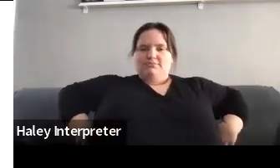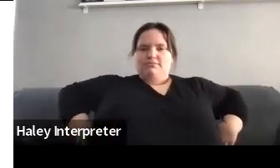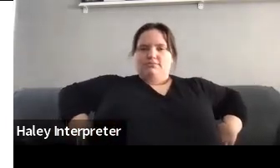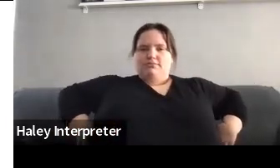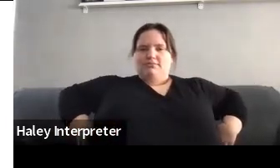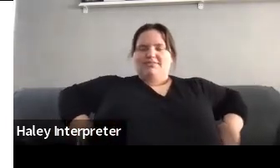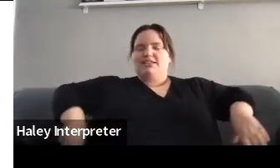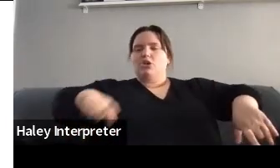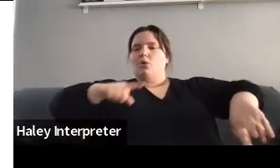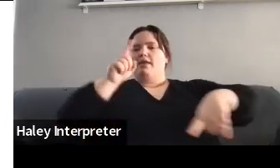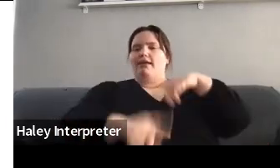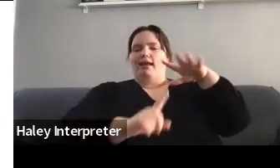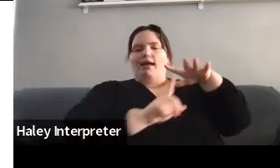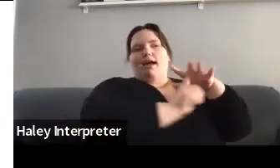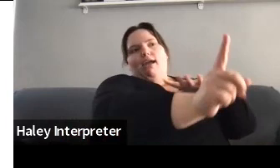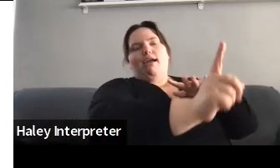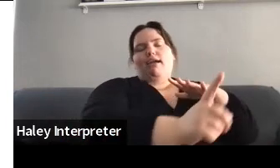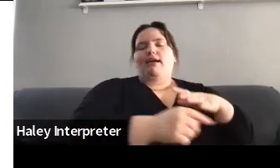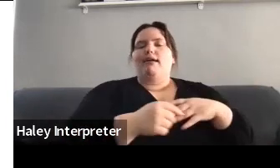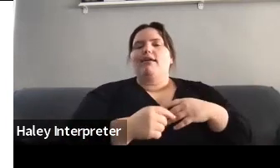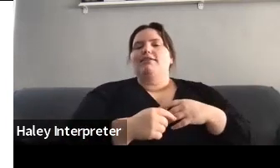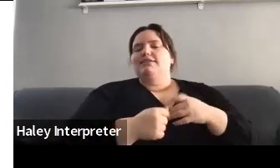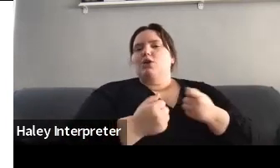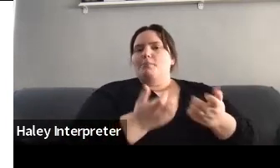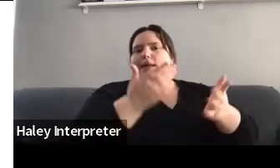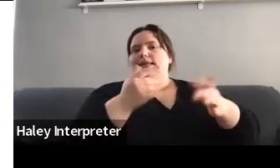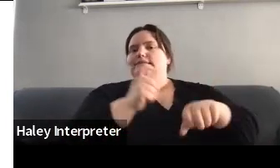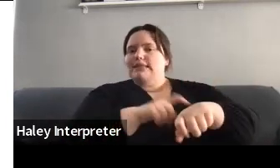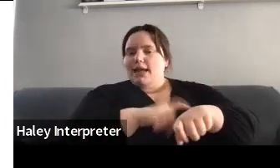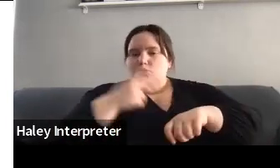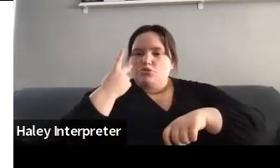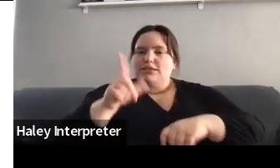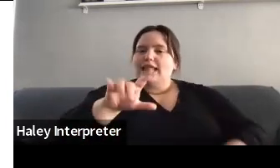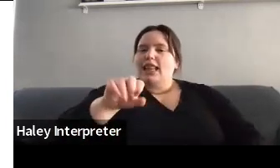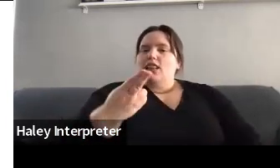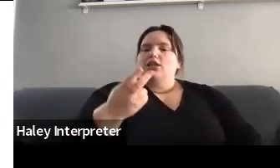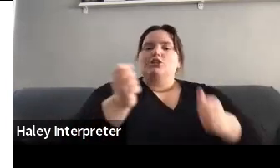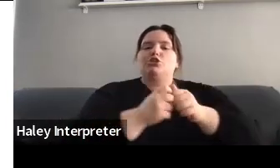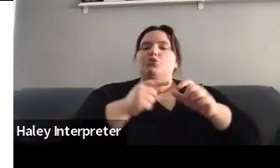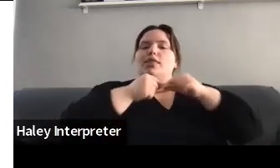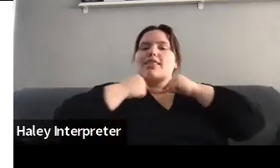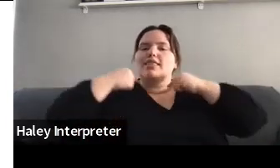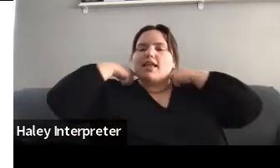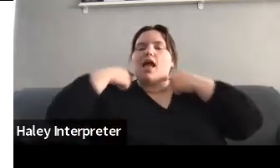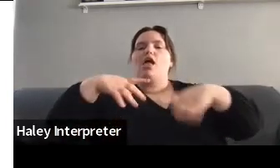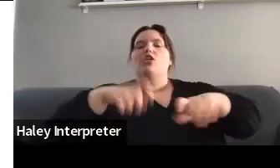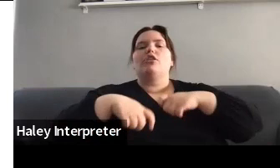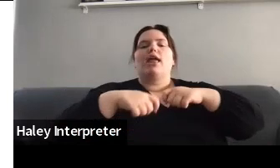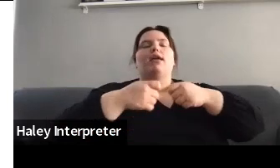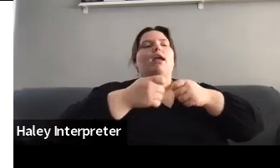harder for them to escape from, because a lot of times if you just use a leash with your cat's collar, they can break away from that collar, and